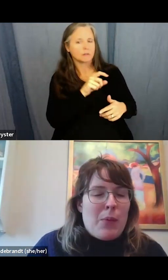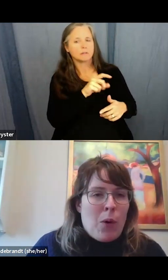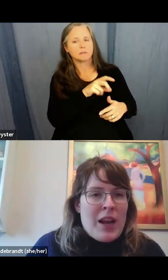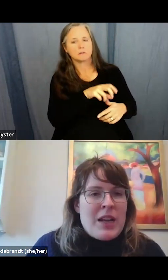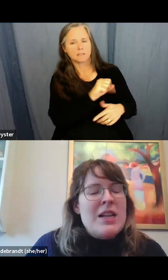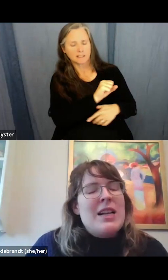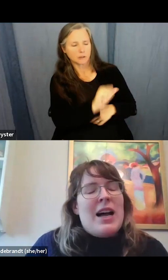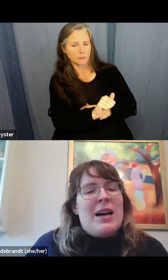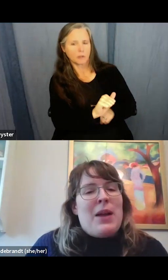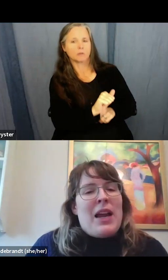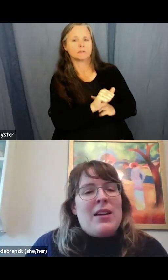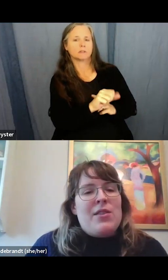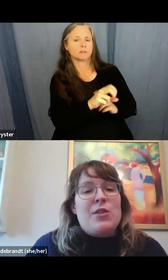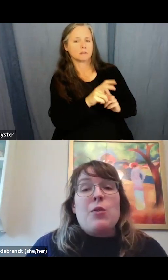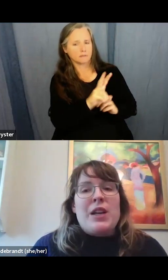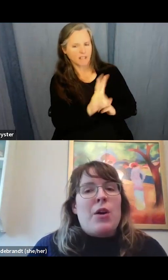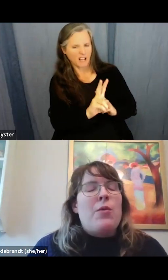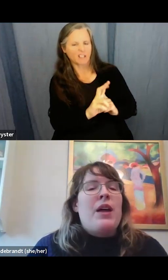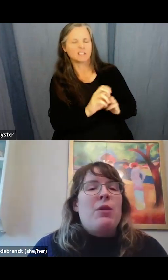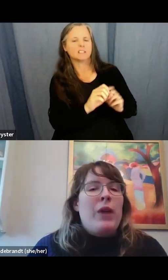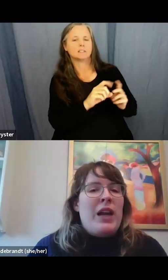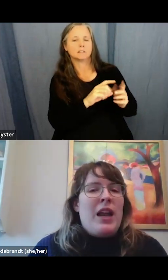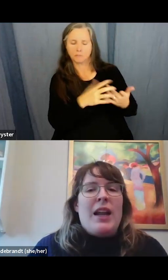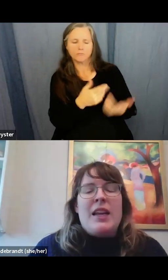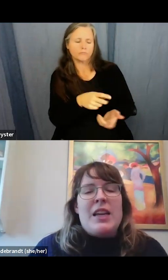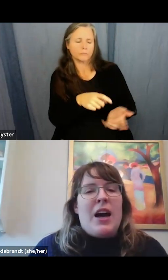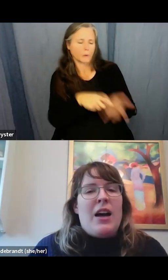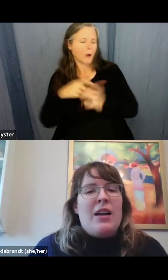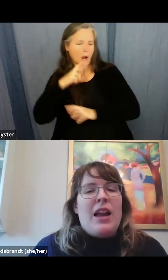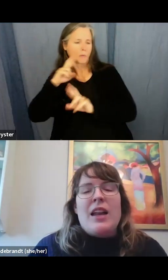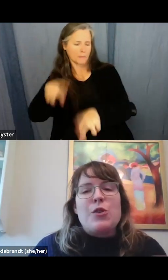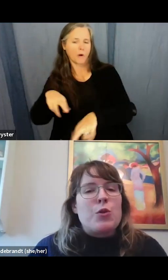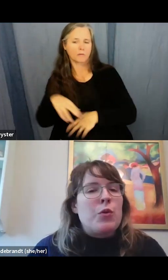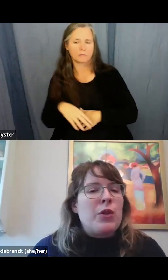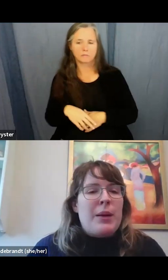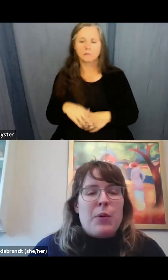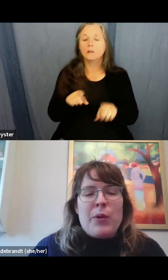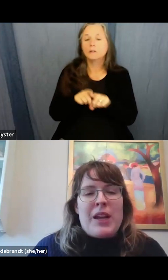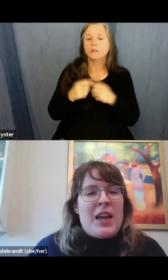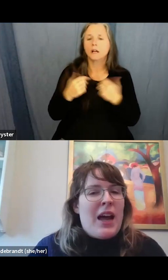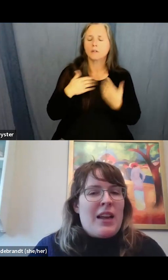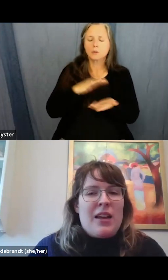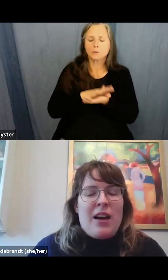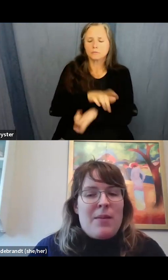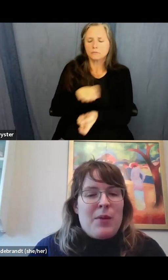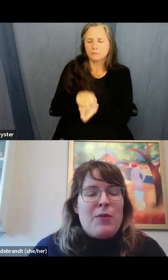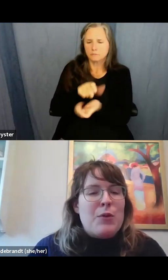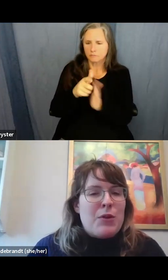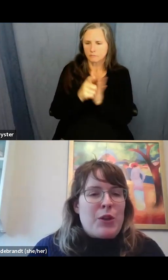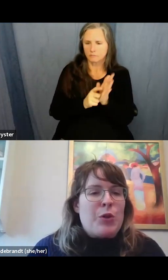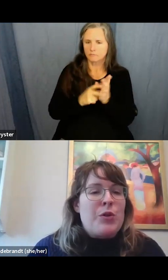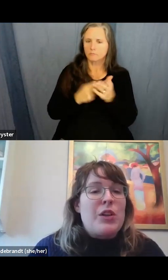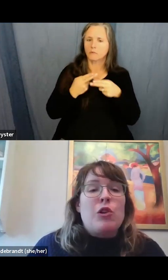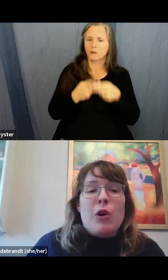mandatory reporting. And so we know that when any school employee, any of